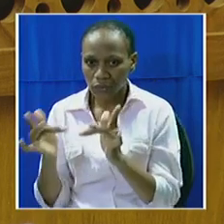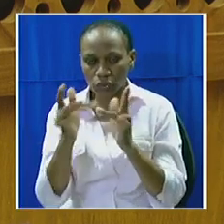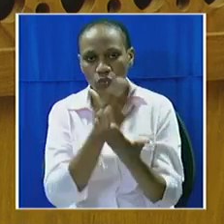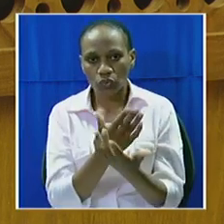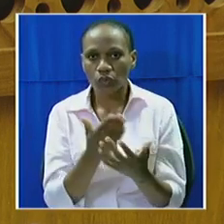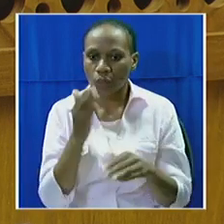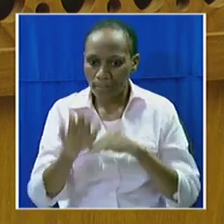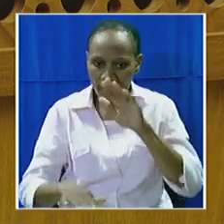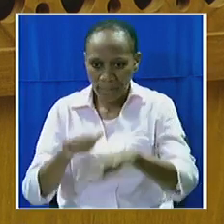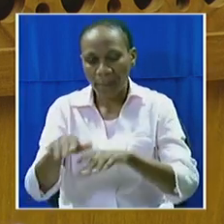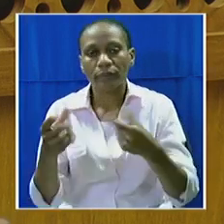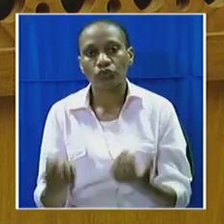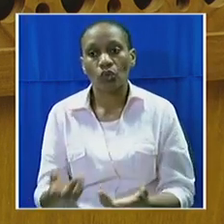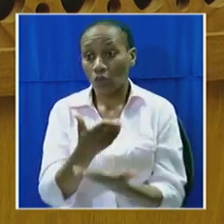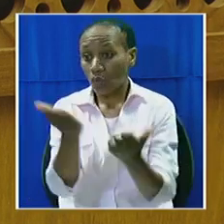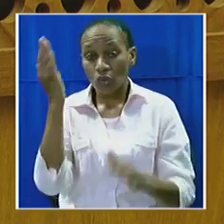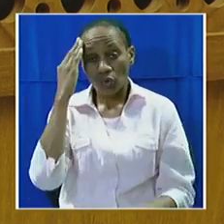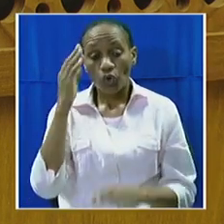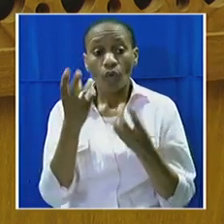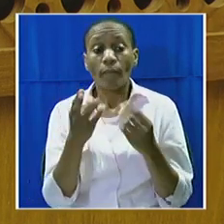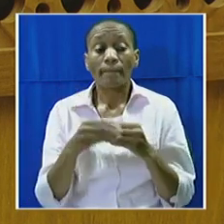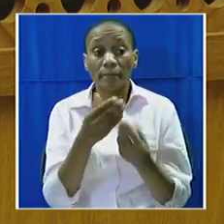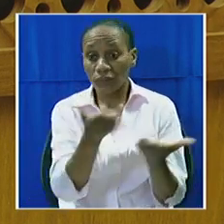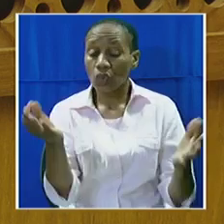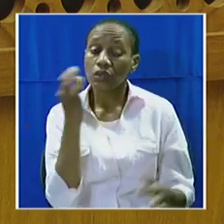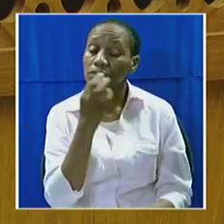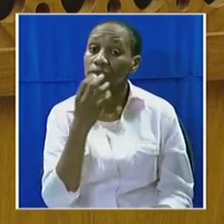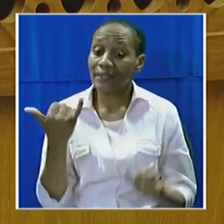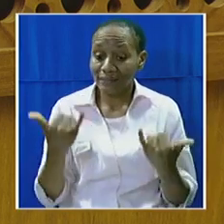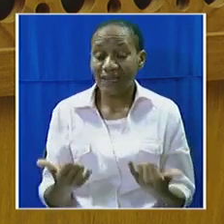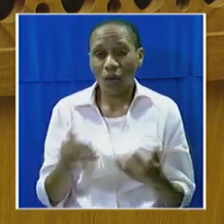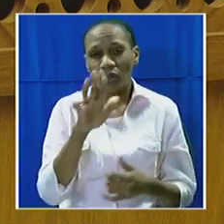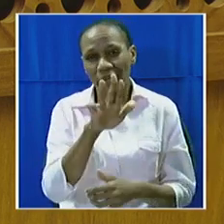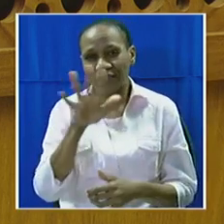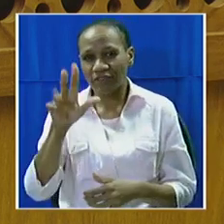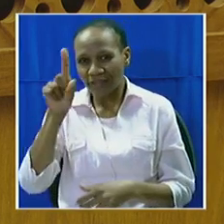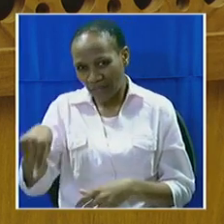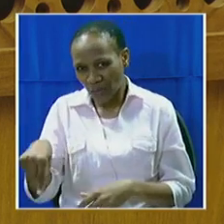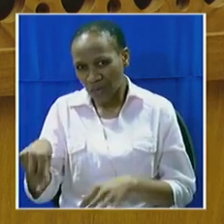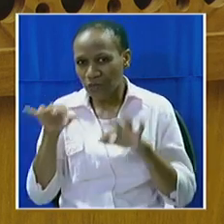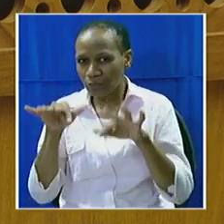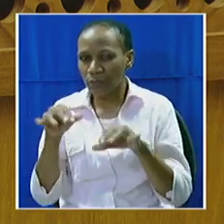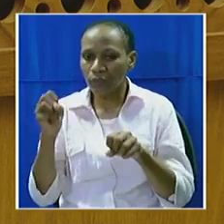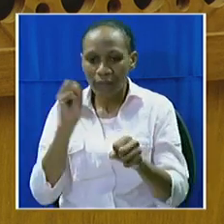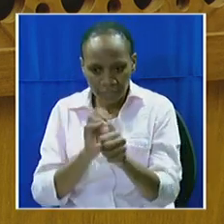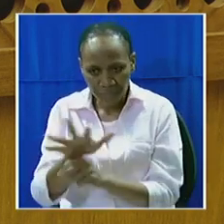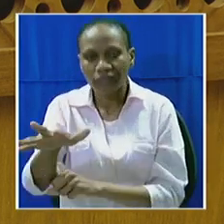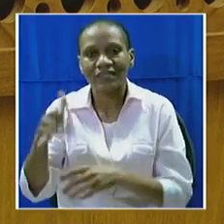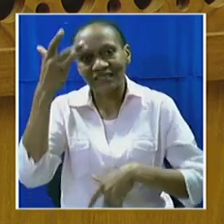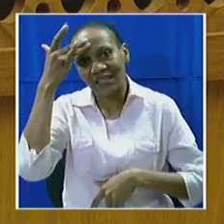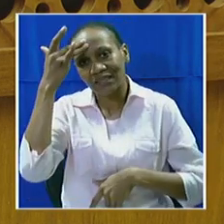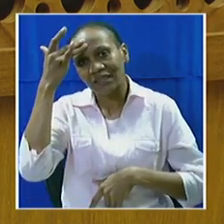think we all are aware, as has been indicated by members, that at this point, about 95,000 people have been infected with this